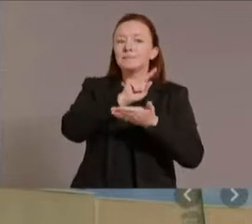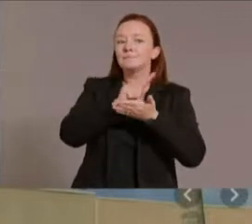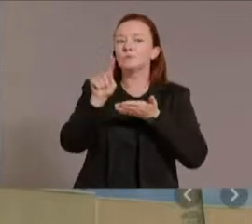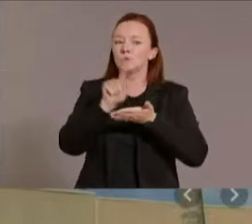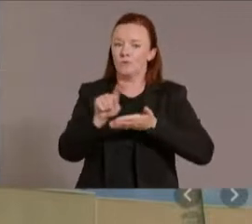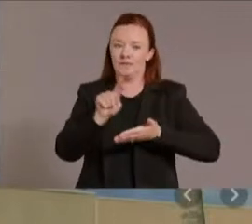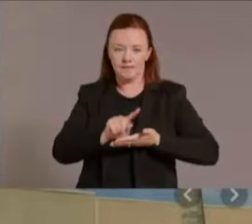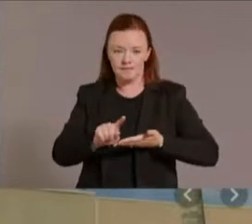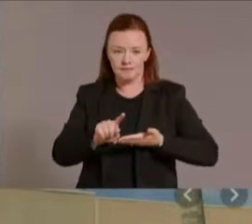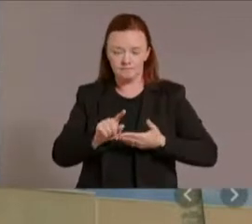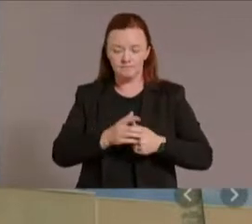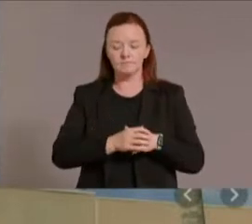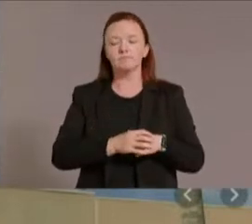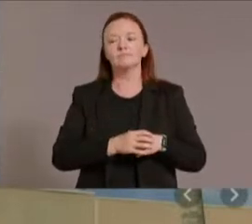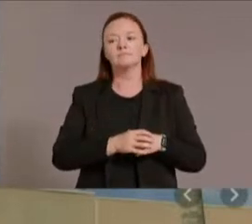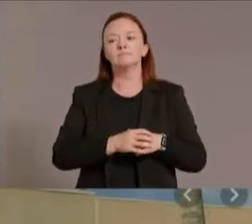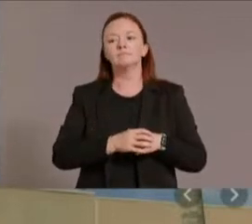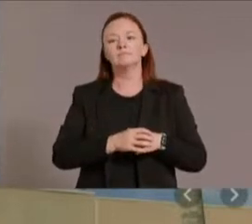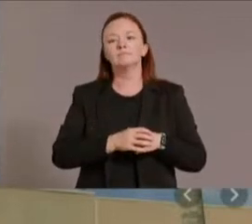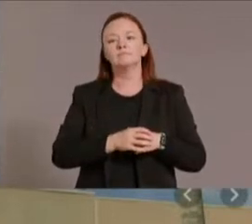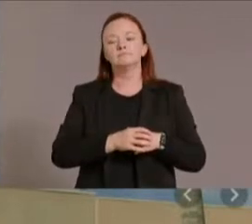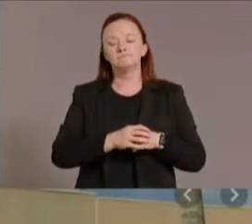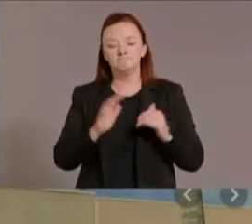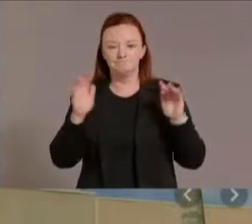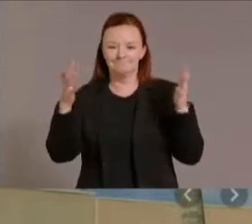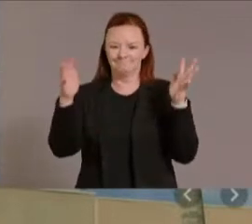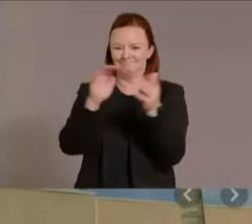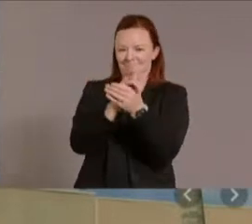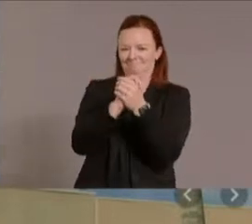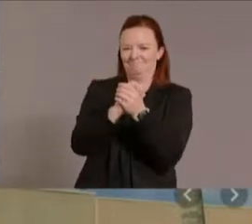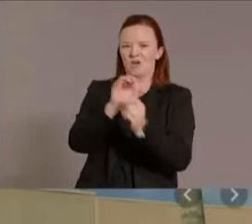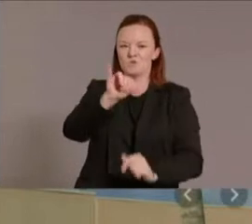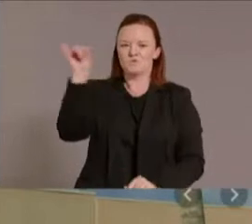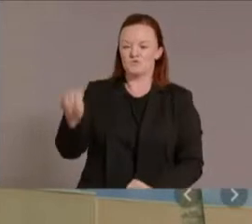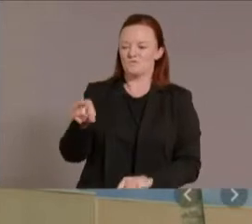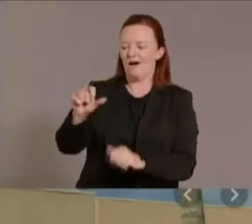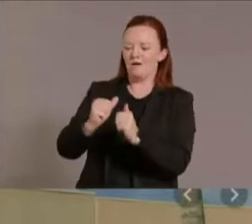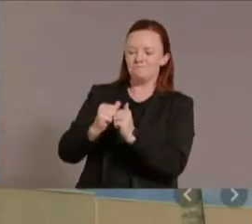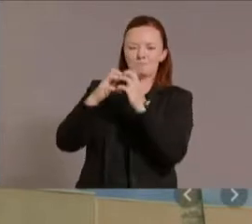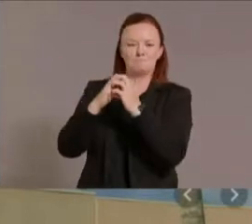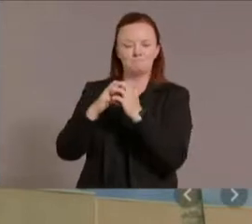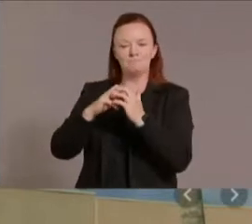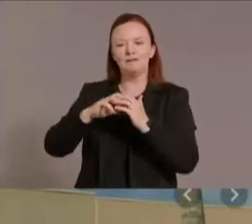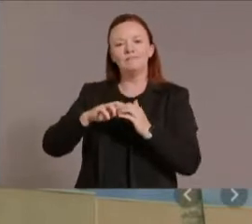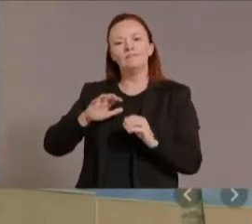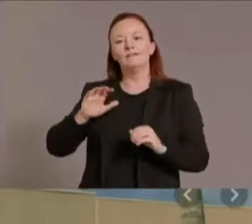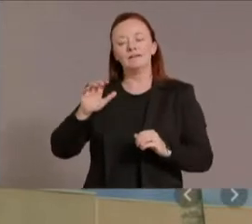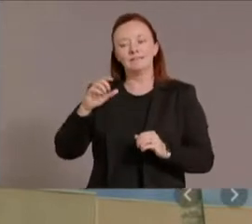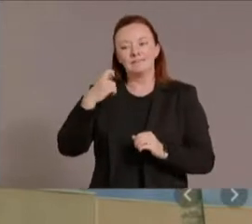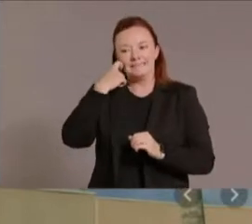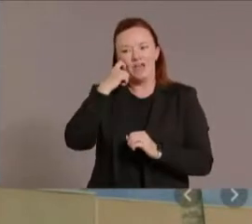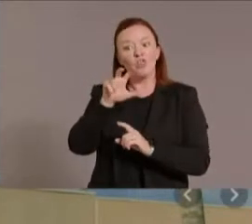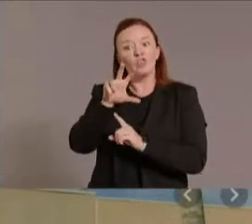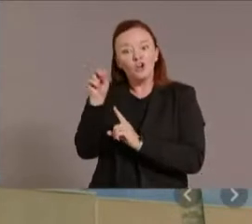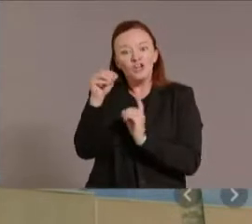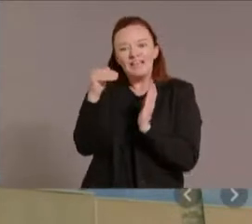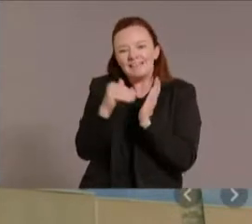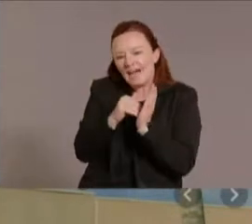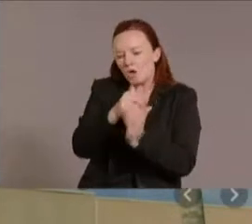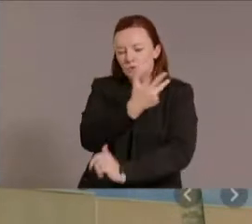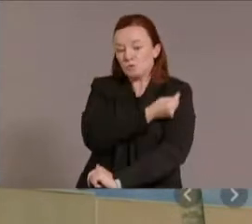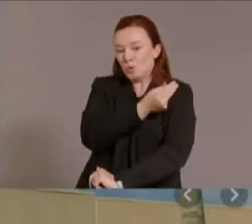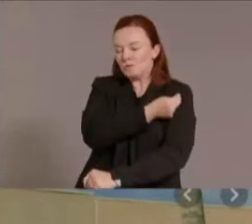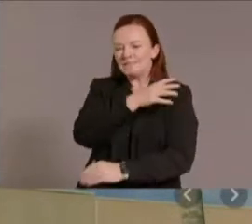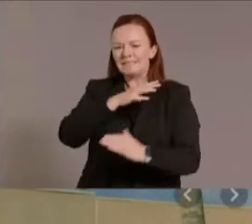We want to encourage and congratulate Yuma for initiating their 30,000 doses in 30 days